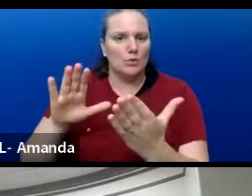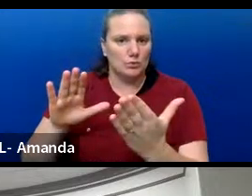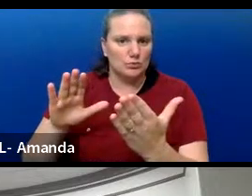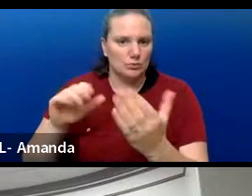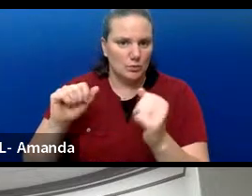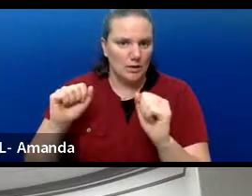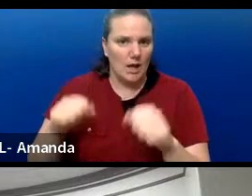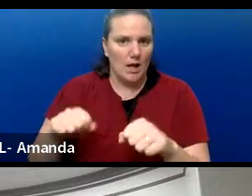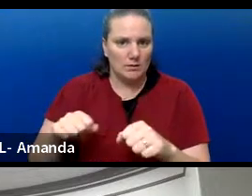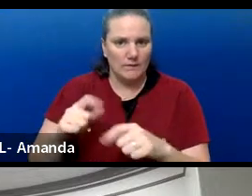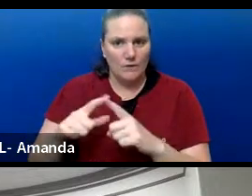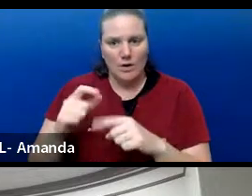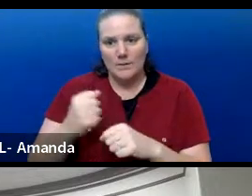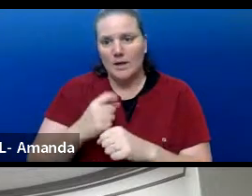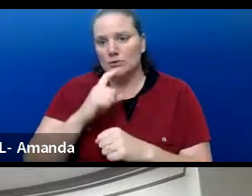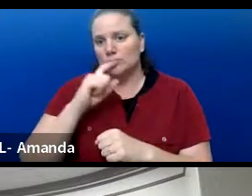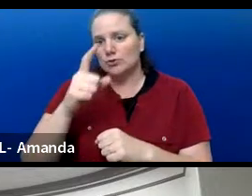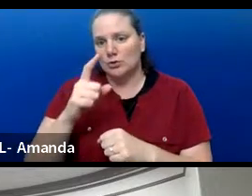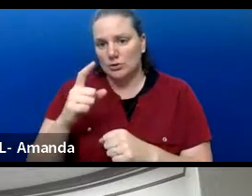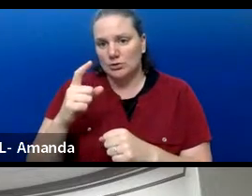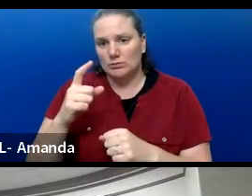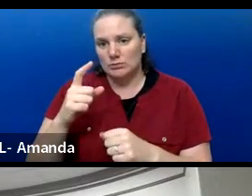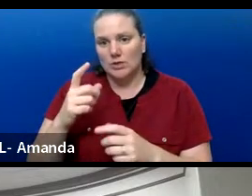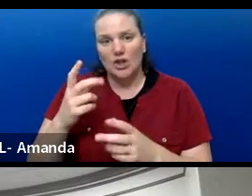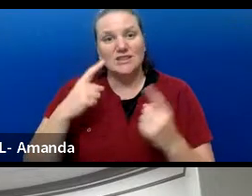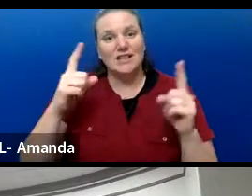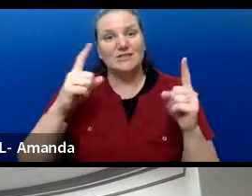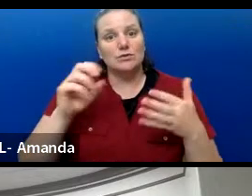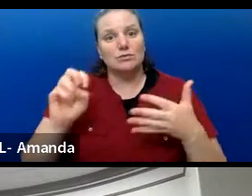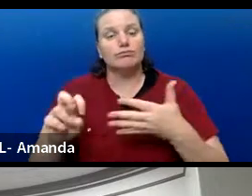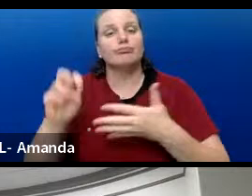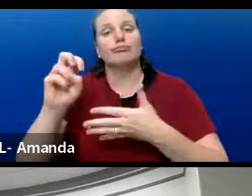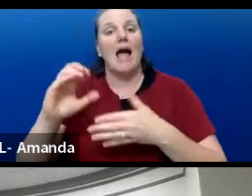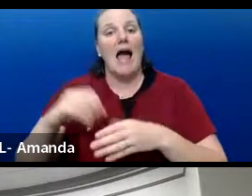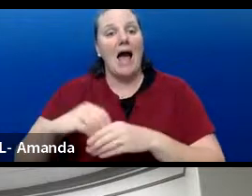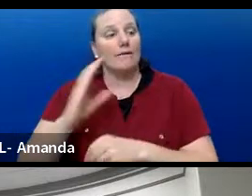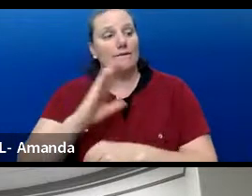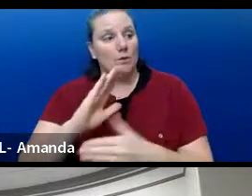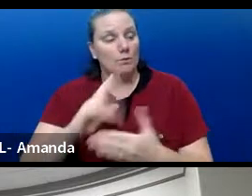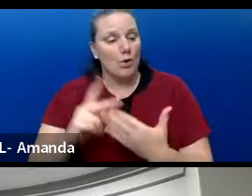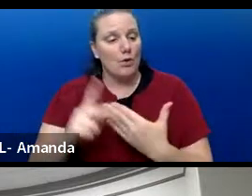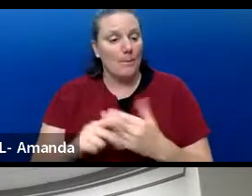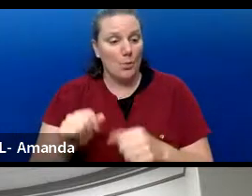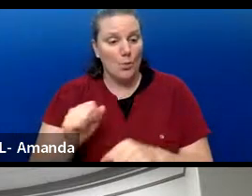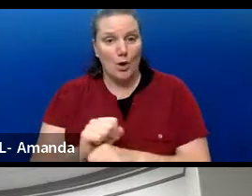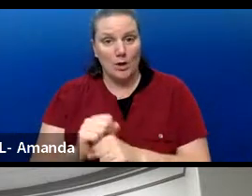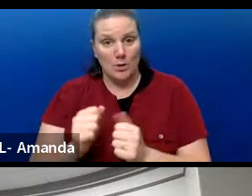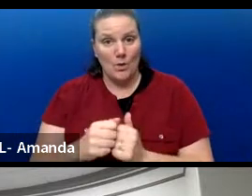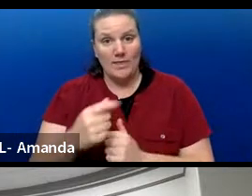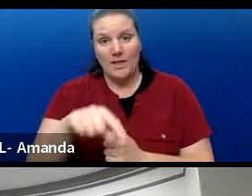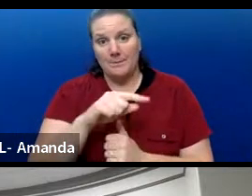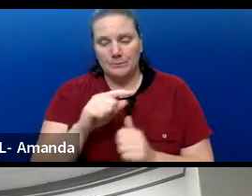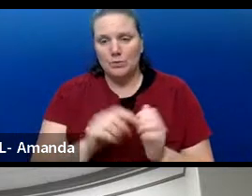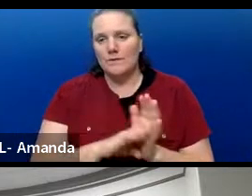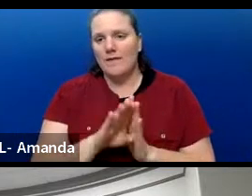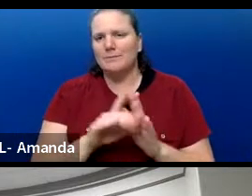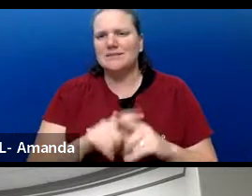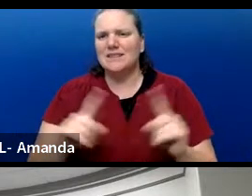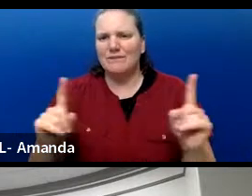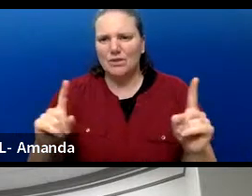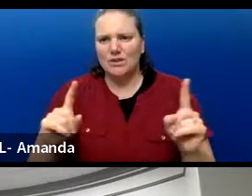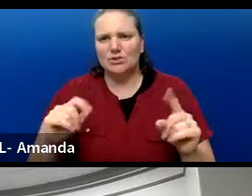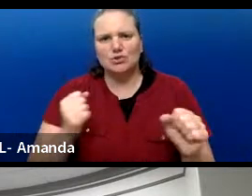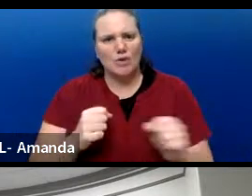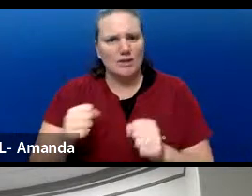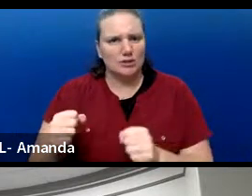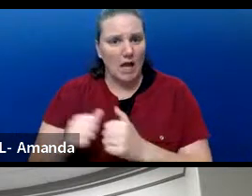they are successful in journeying out of their programs. So we are working with them to develop different strategies to see how we can